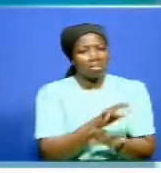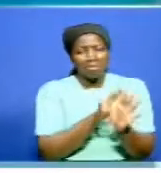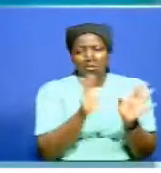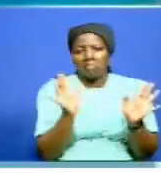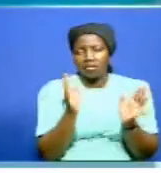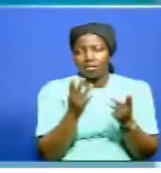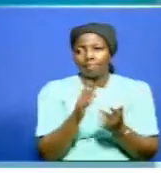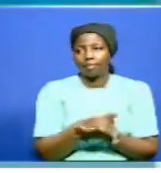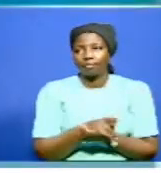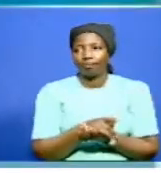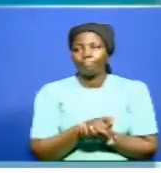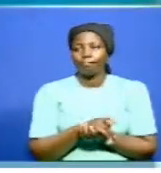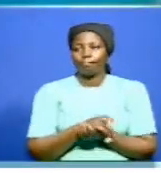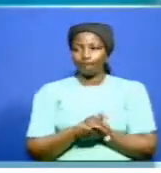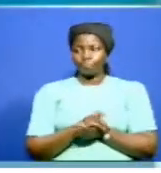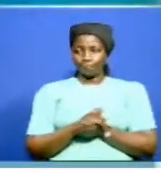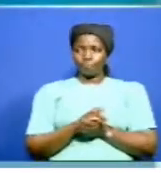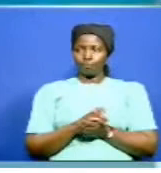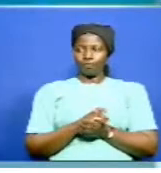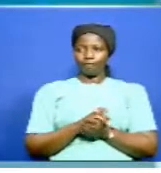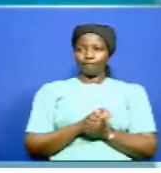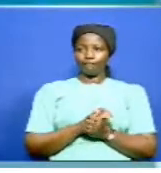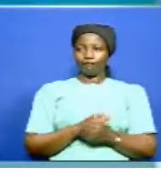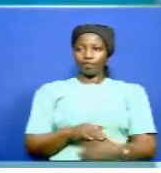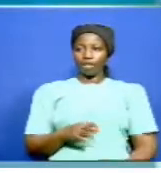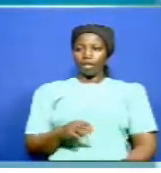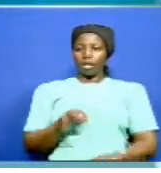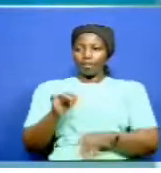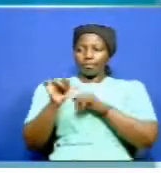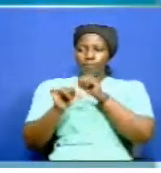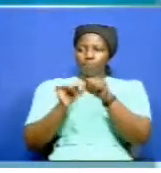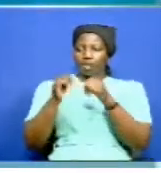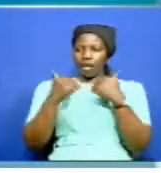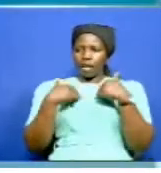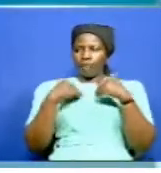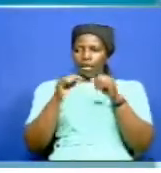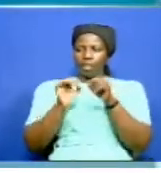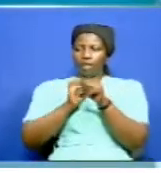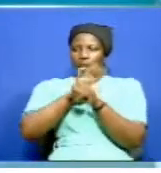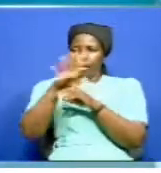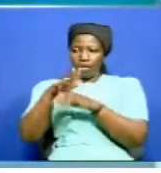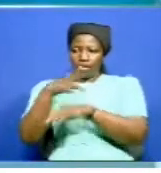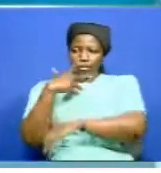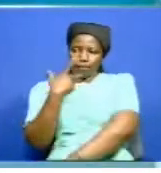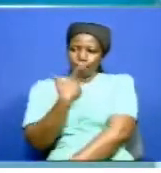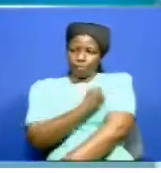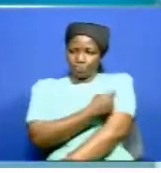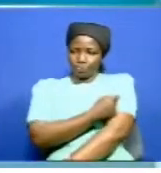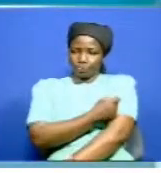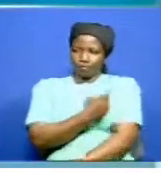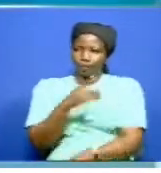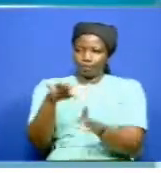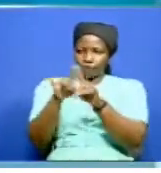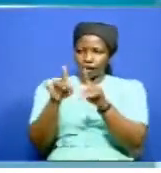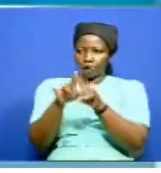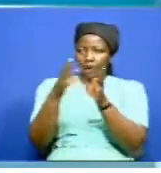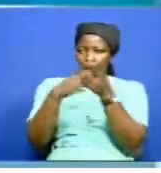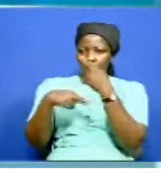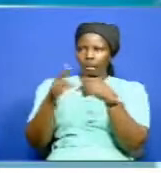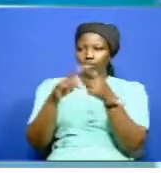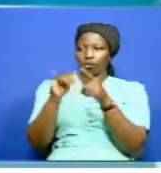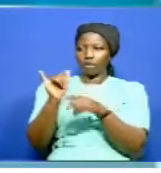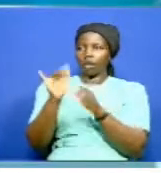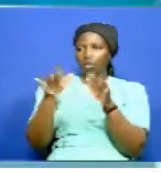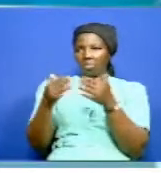So in terms of having the COVID vaccine and reacting to it or being allergic to